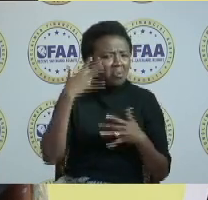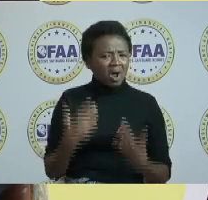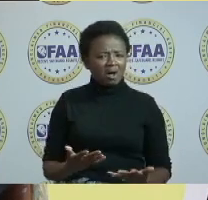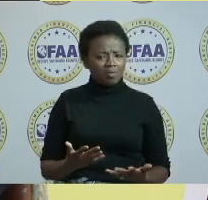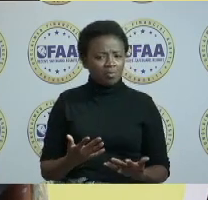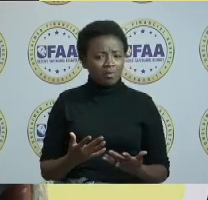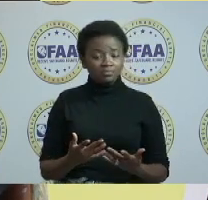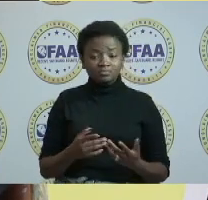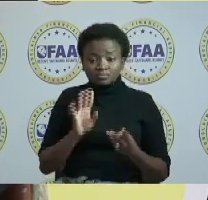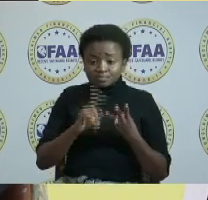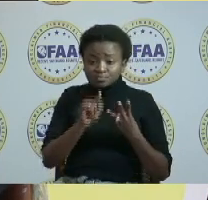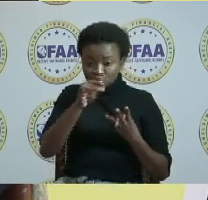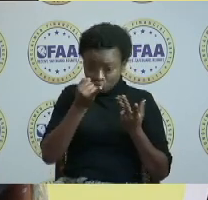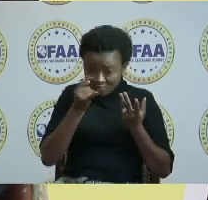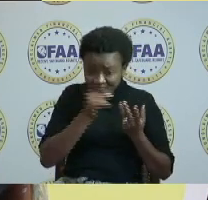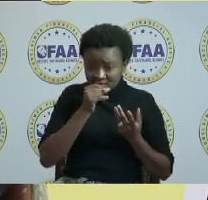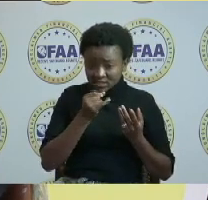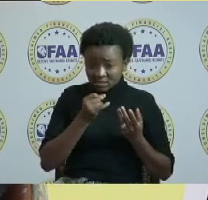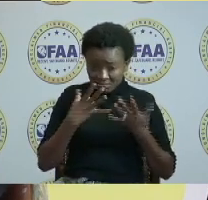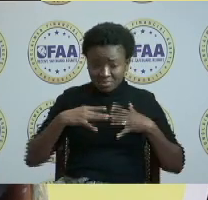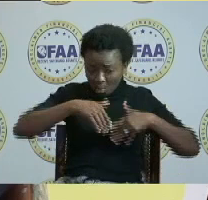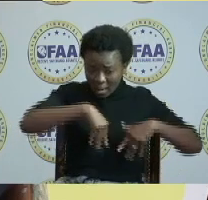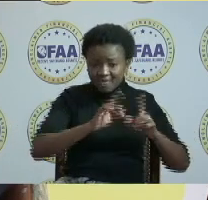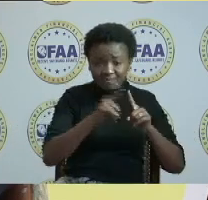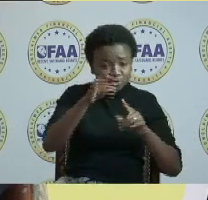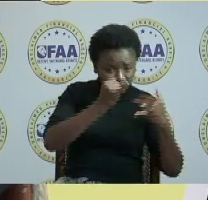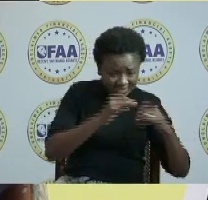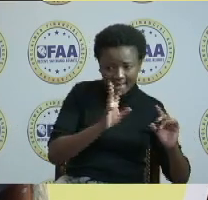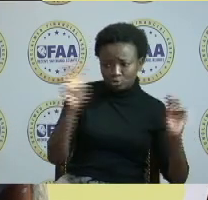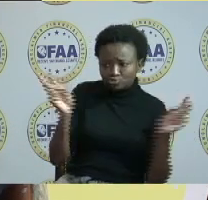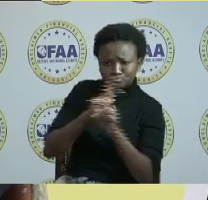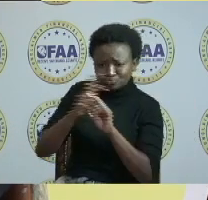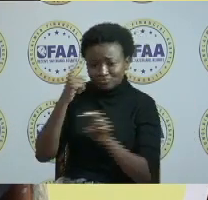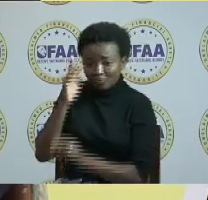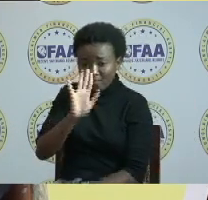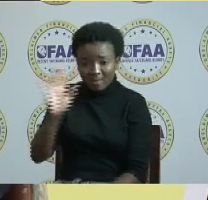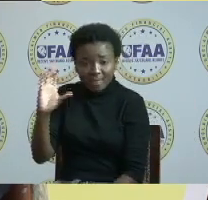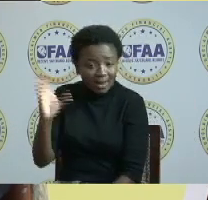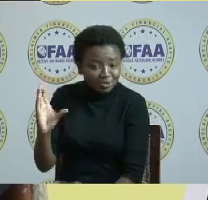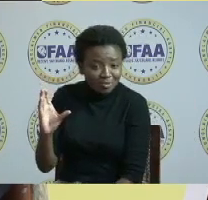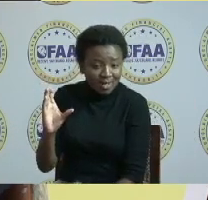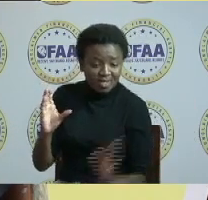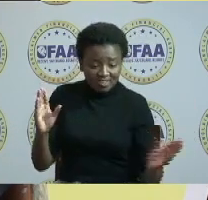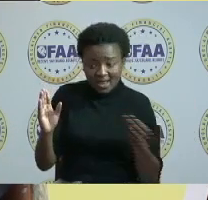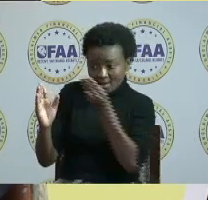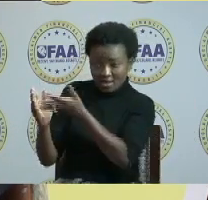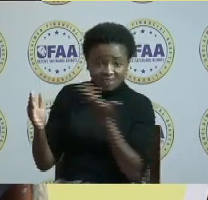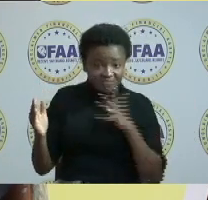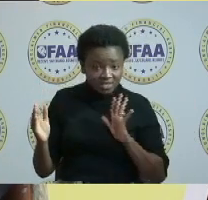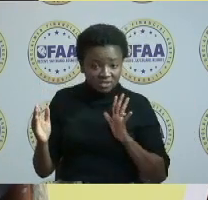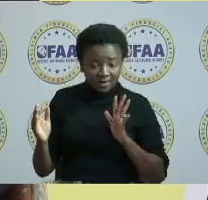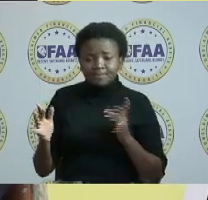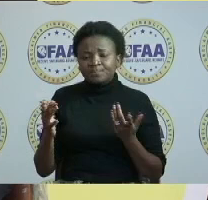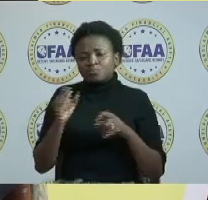you tried to look for these claimants and reunite them with your assets? And in the course of you doing that,